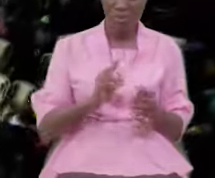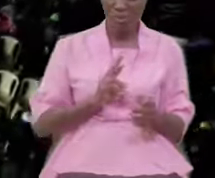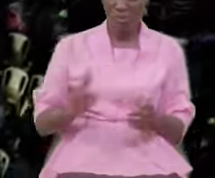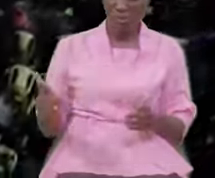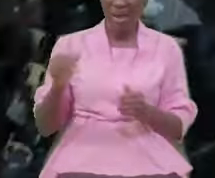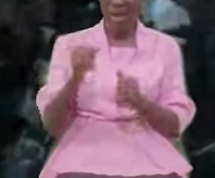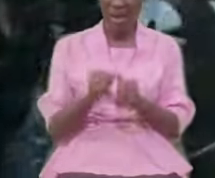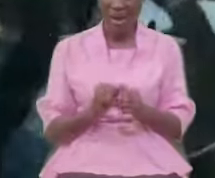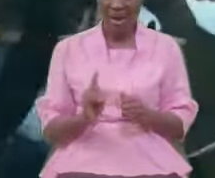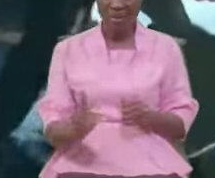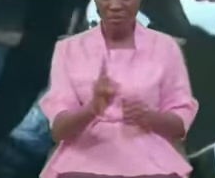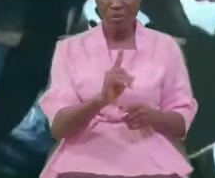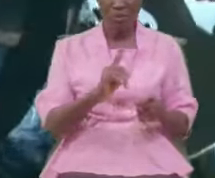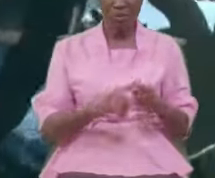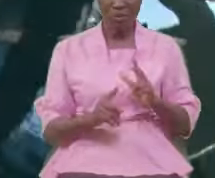ang